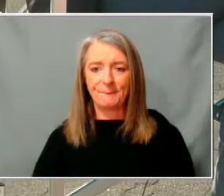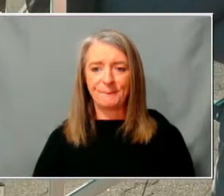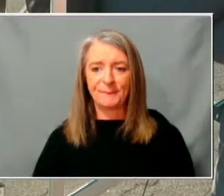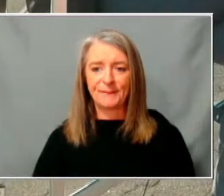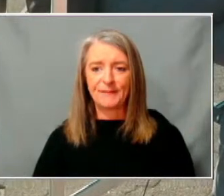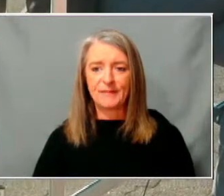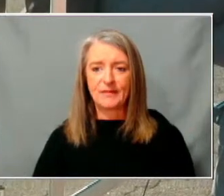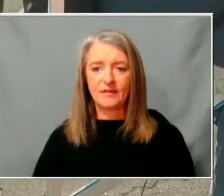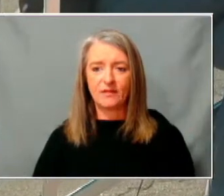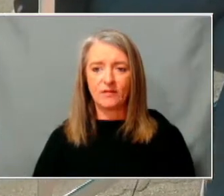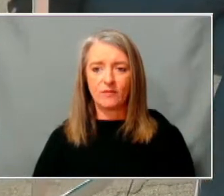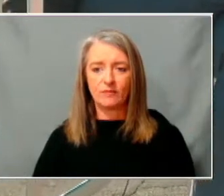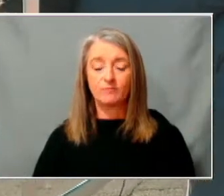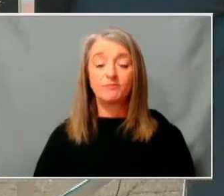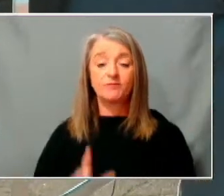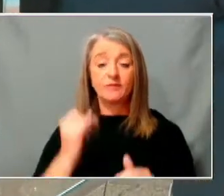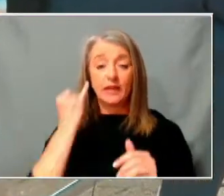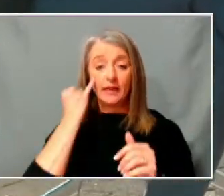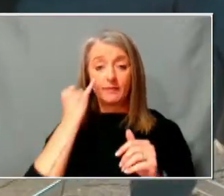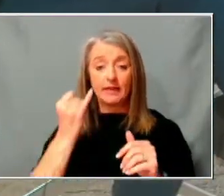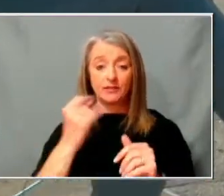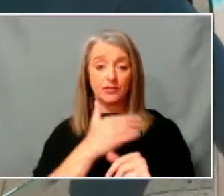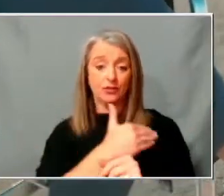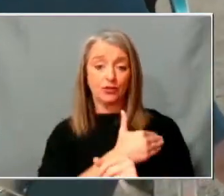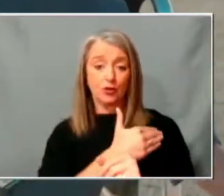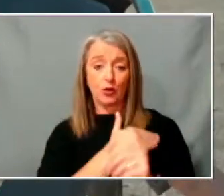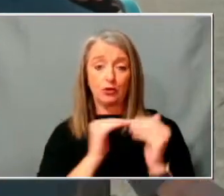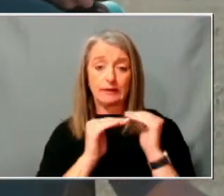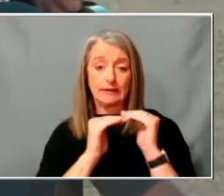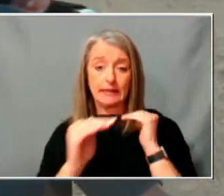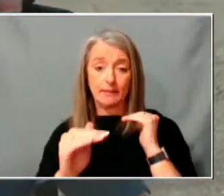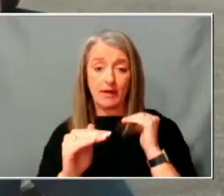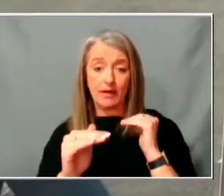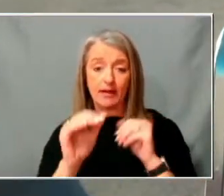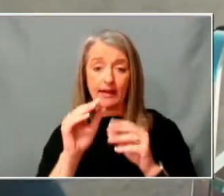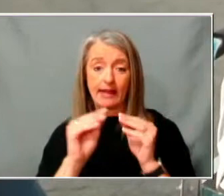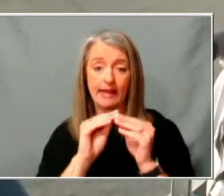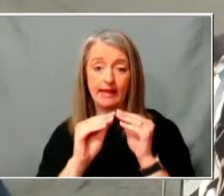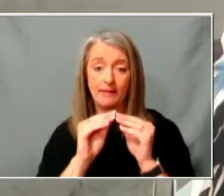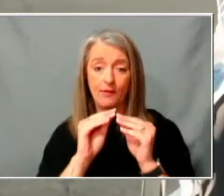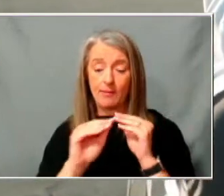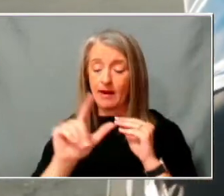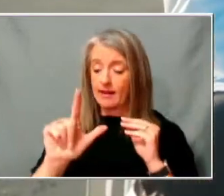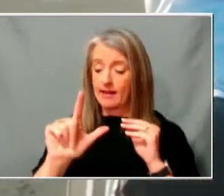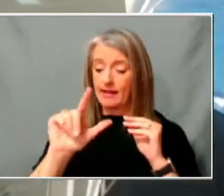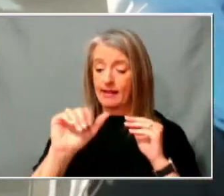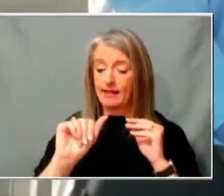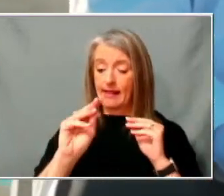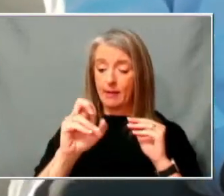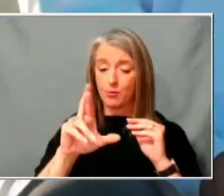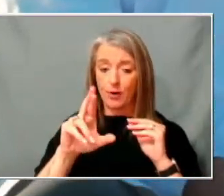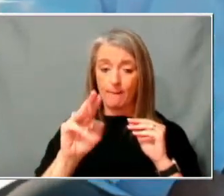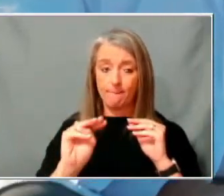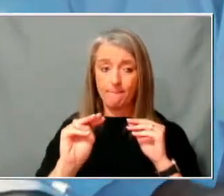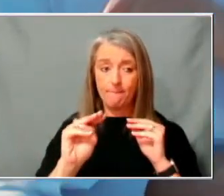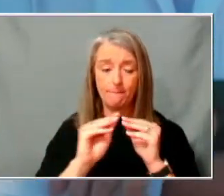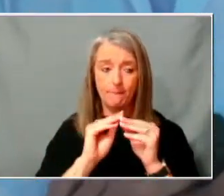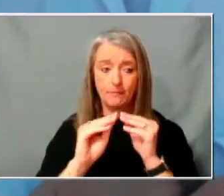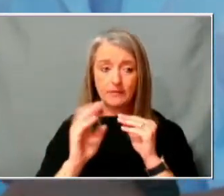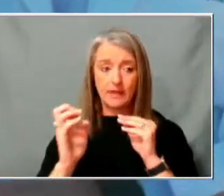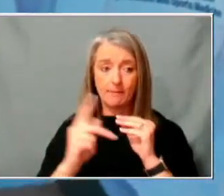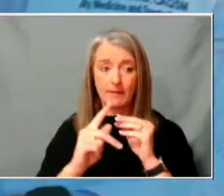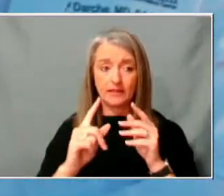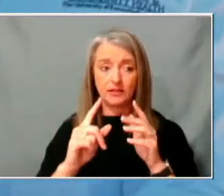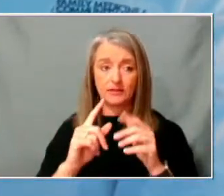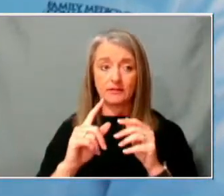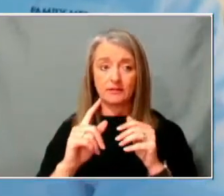I imagine that we're talking about shoulder instability and labor repairs, and some of that comes back to what concomitant